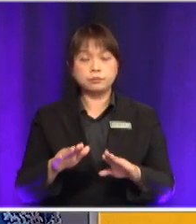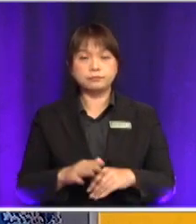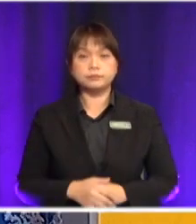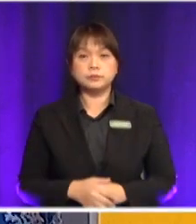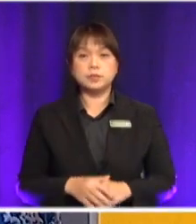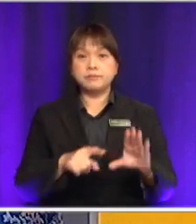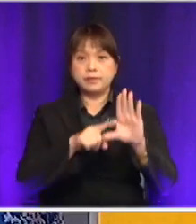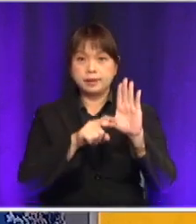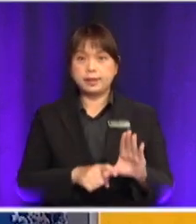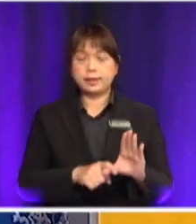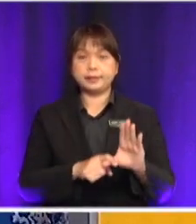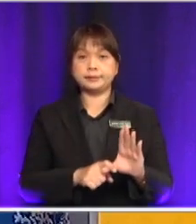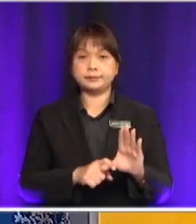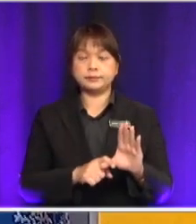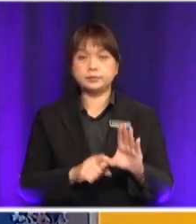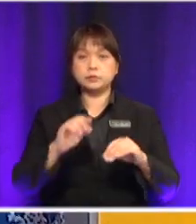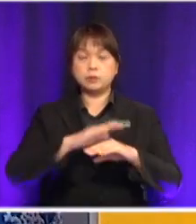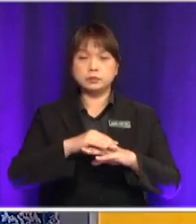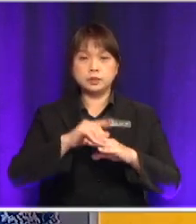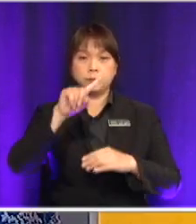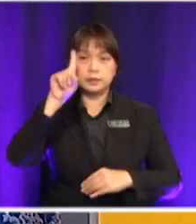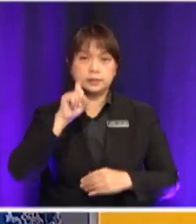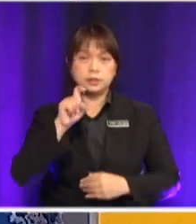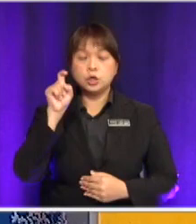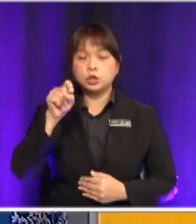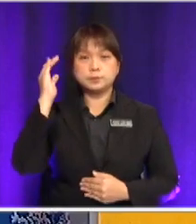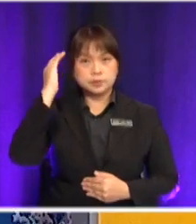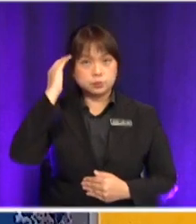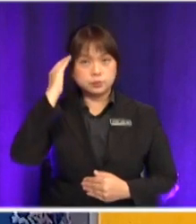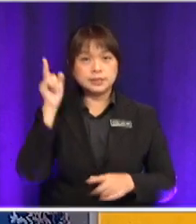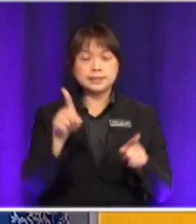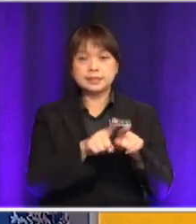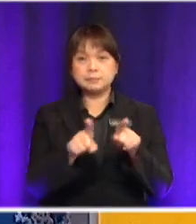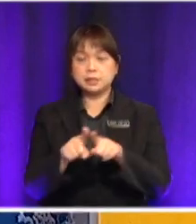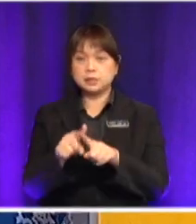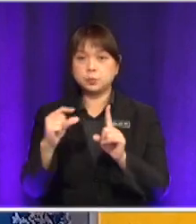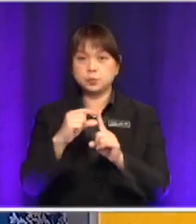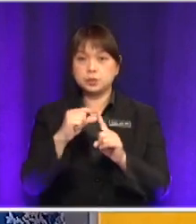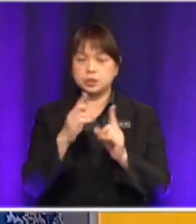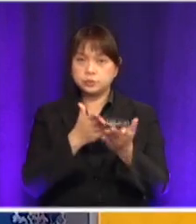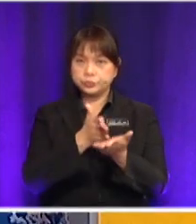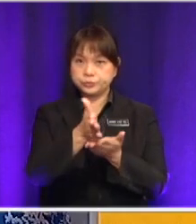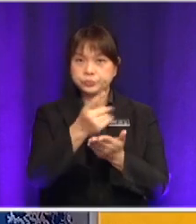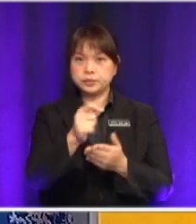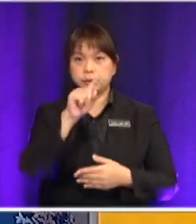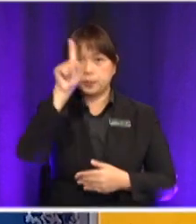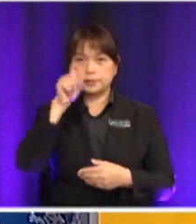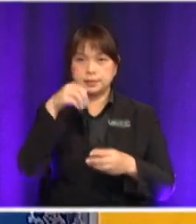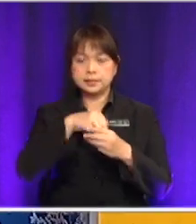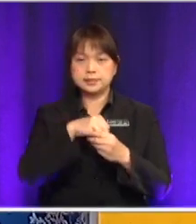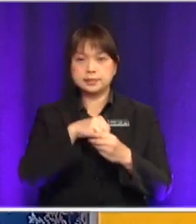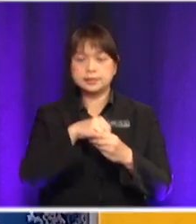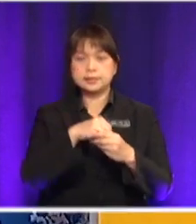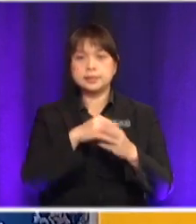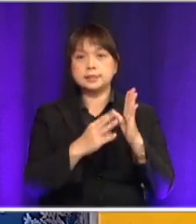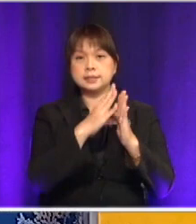be able to know the similar words or phrases to the question that's in the text. That's how it is